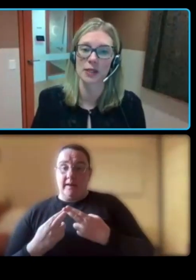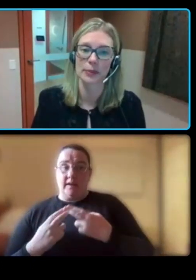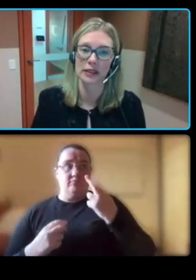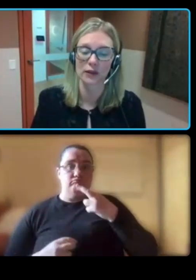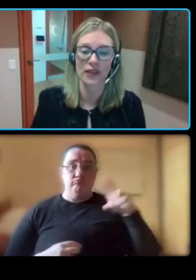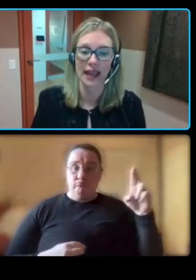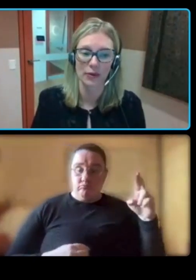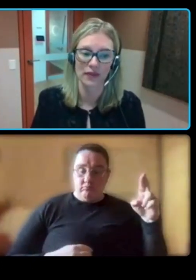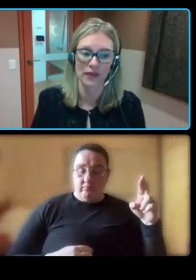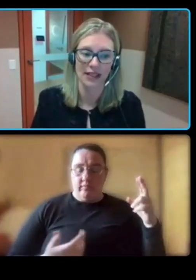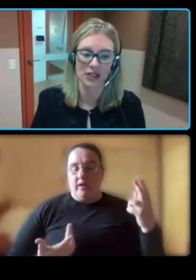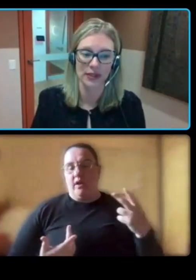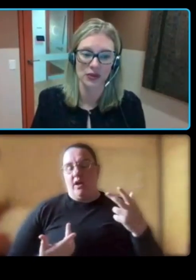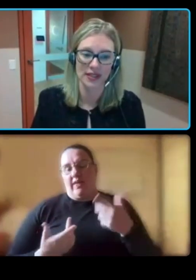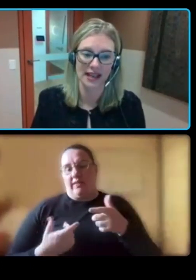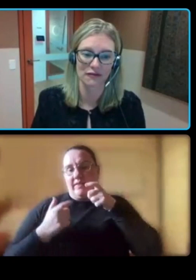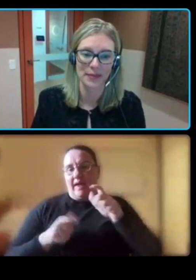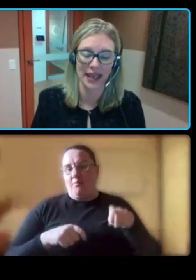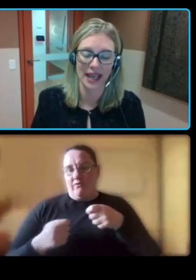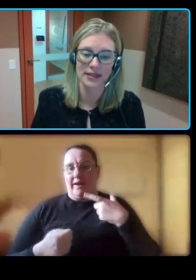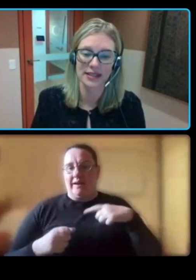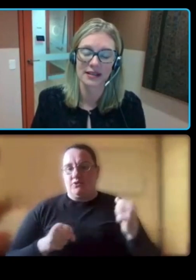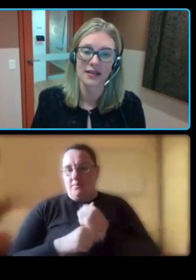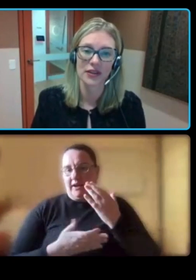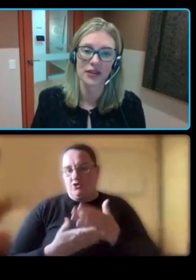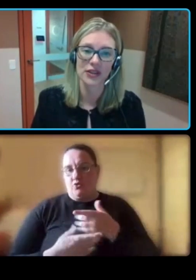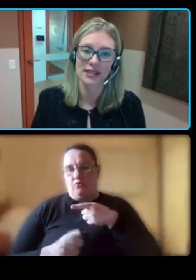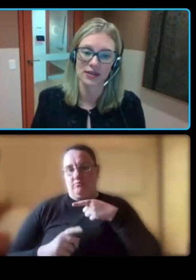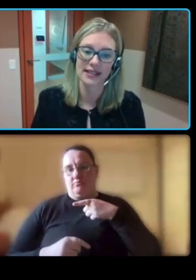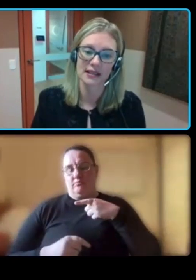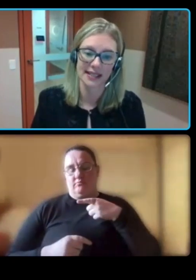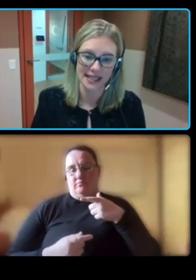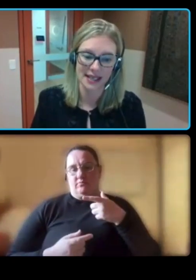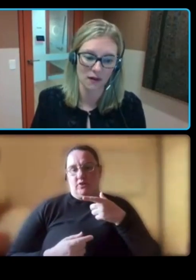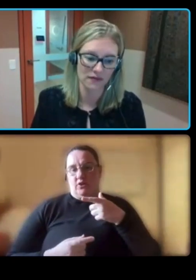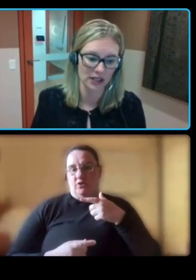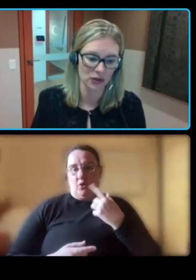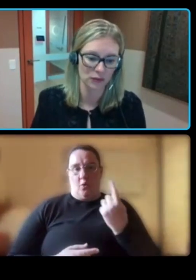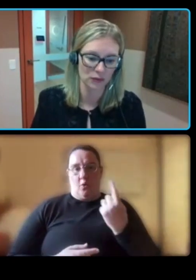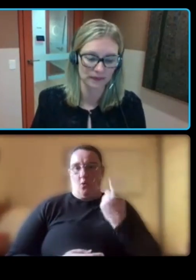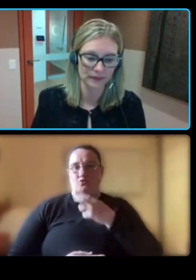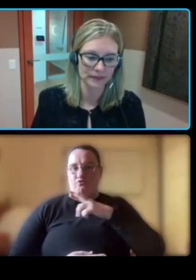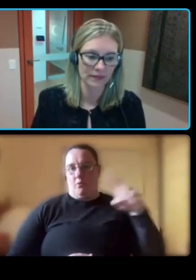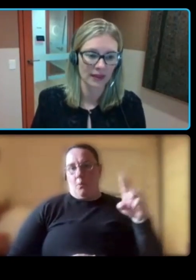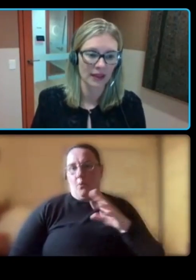the responsibility of the care provider to ensure the staff member keeps the discloser's identity confidential.